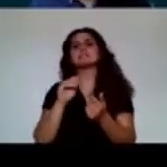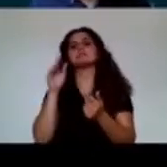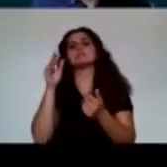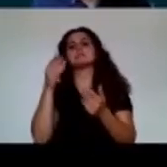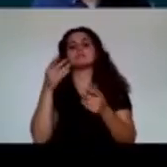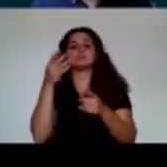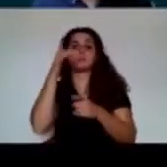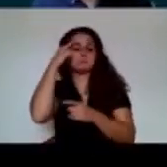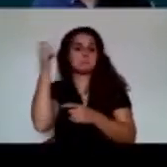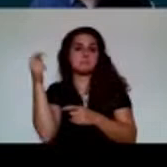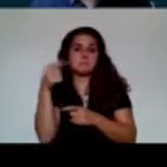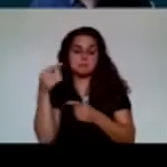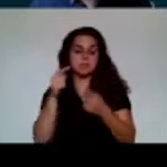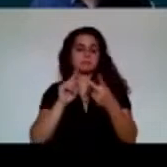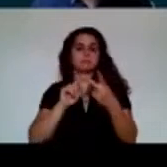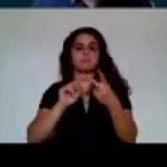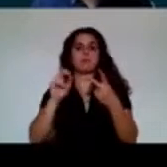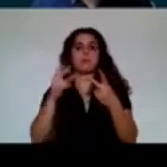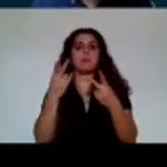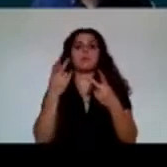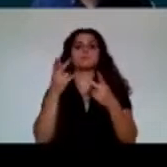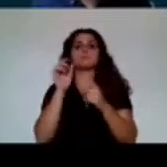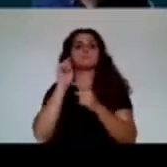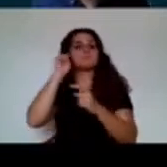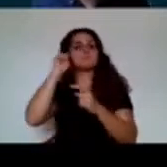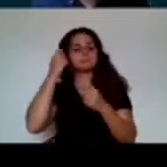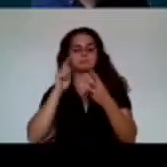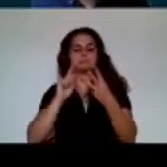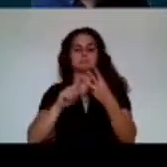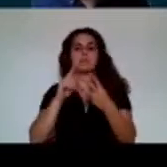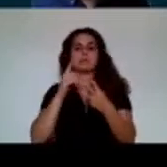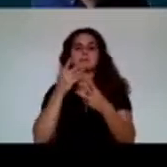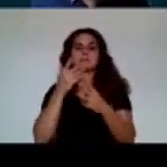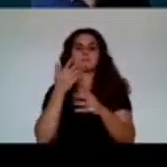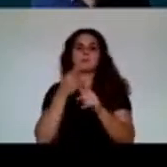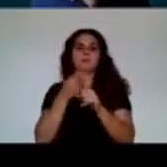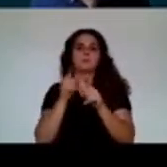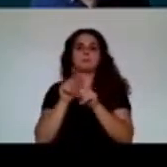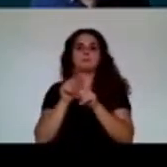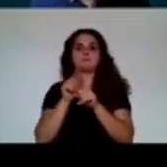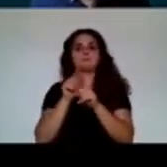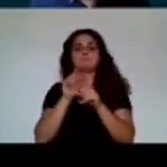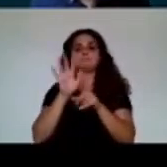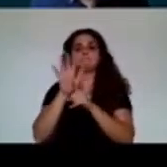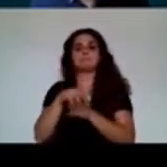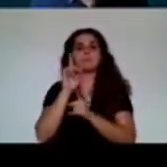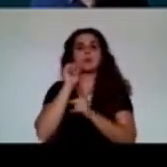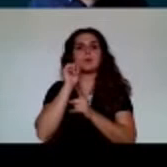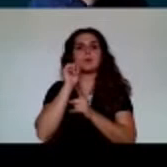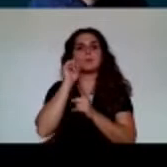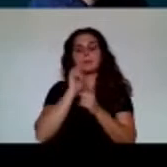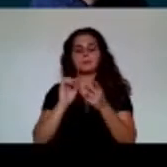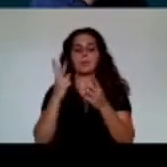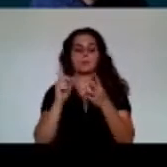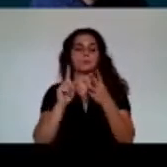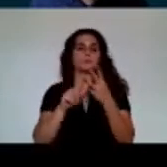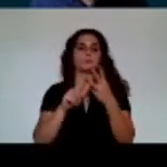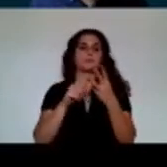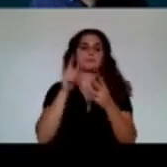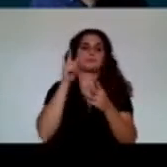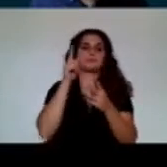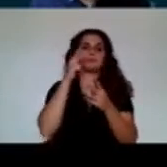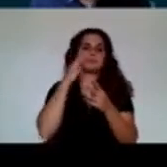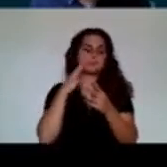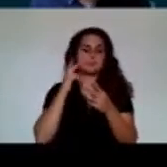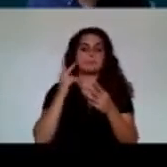are biased, prejudiced, sexist, or racist. Actually, in order to study